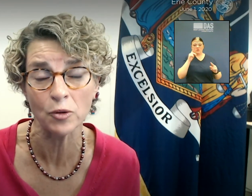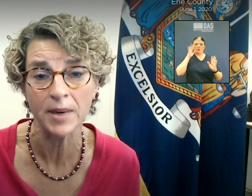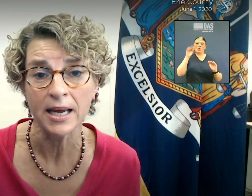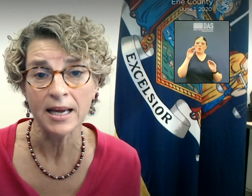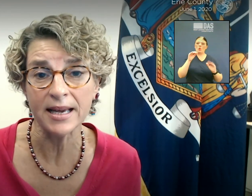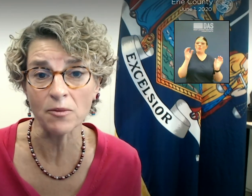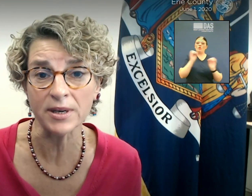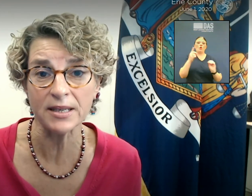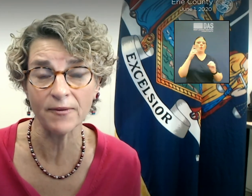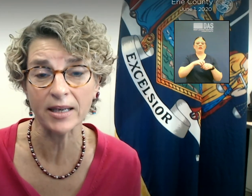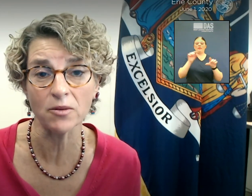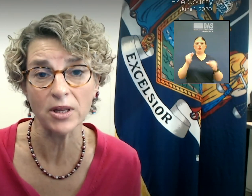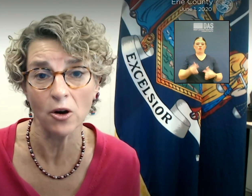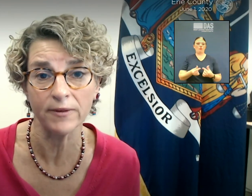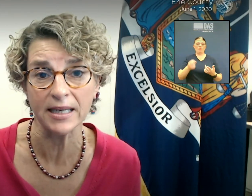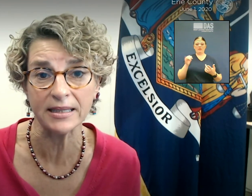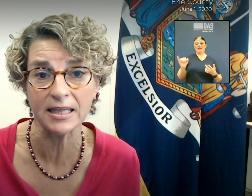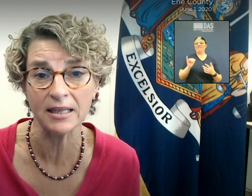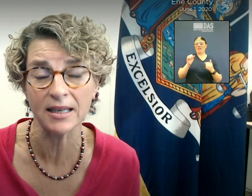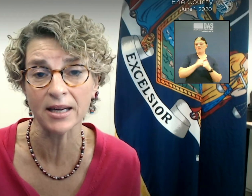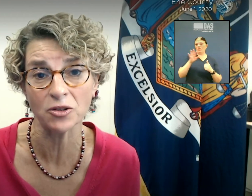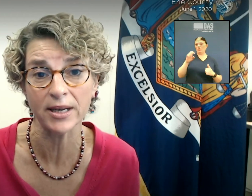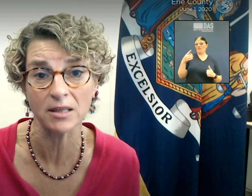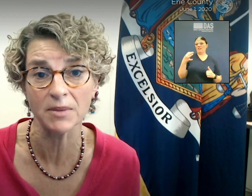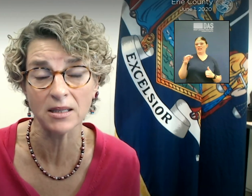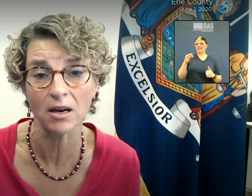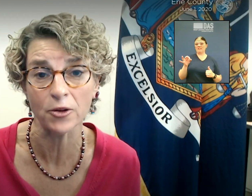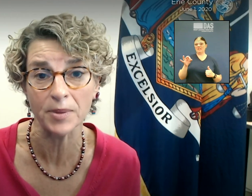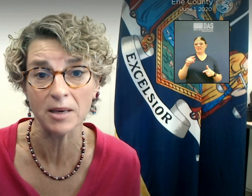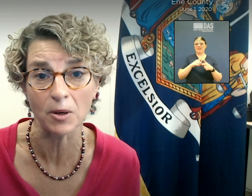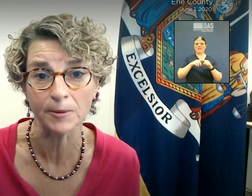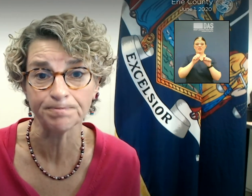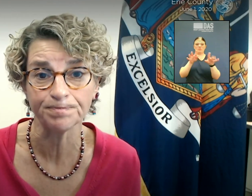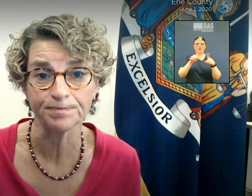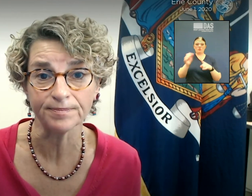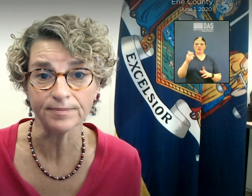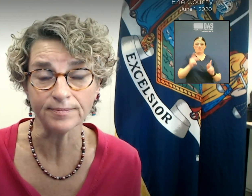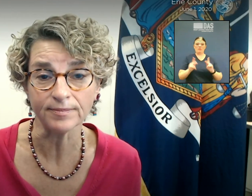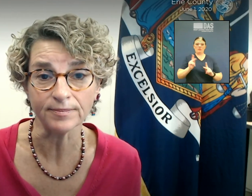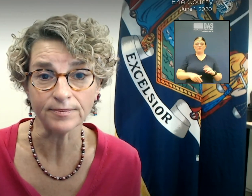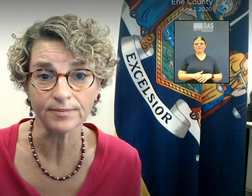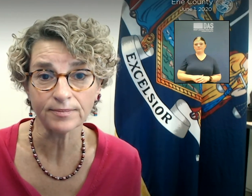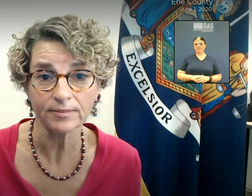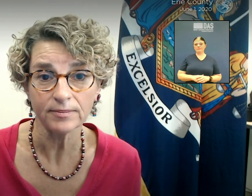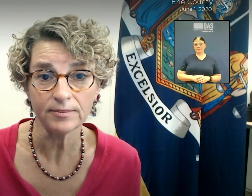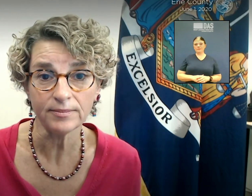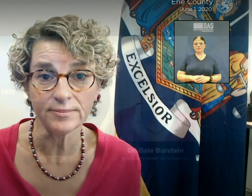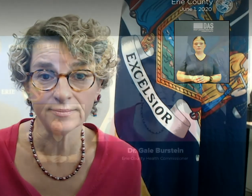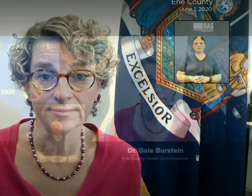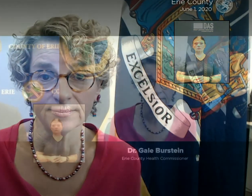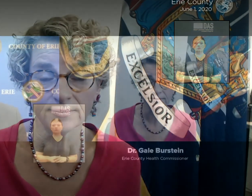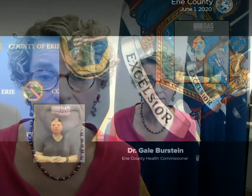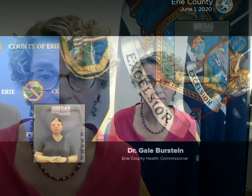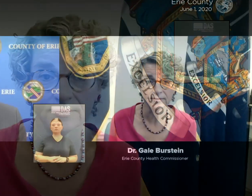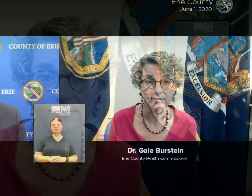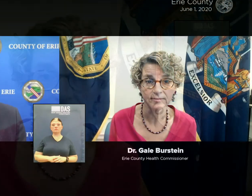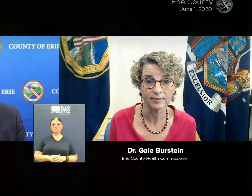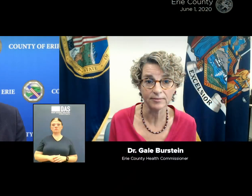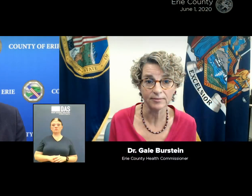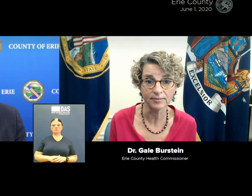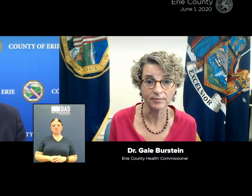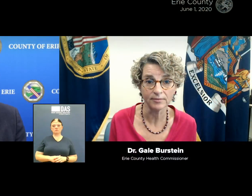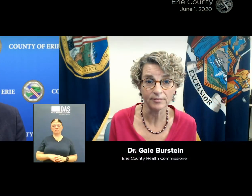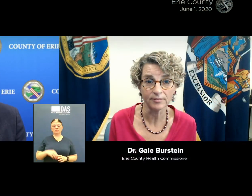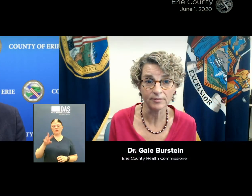nobody in that group that was infected with COVID-19 and transmitted to other people. Thank you. Next question, Mike